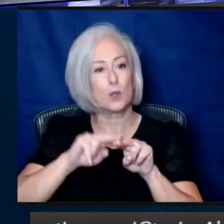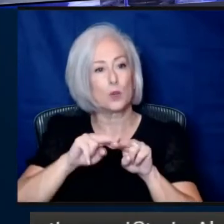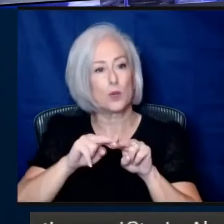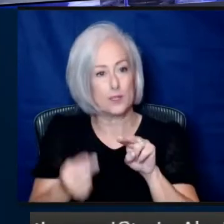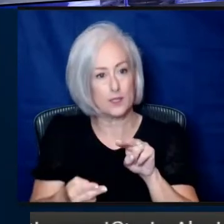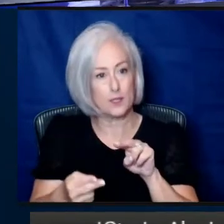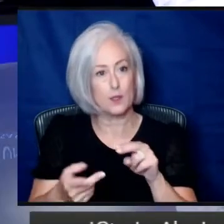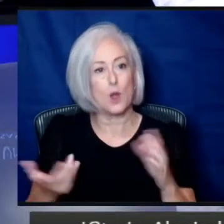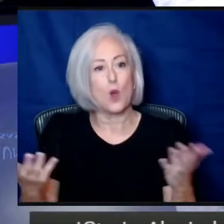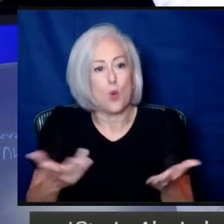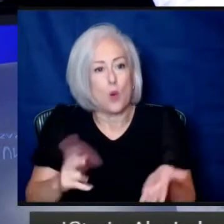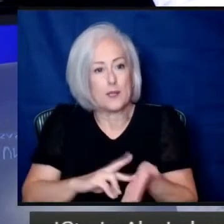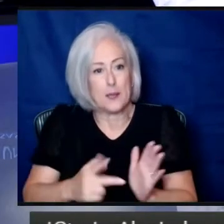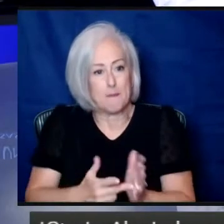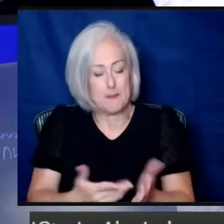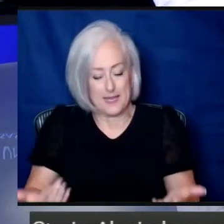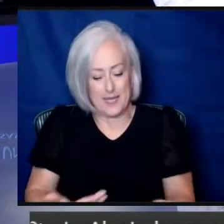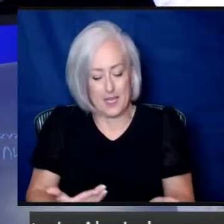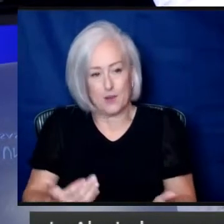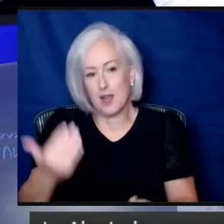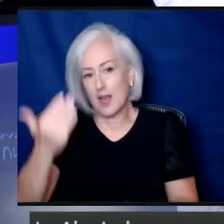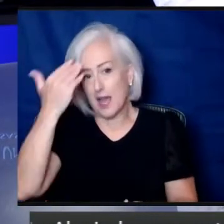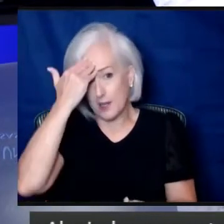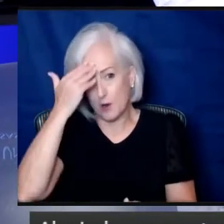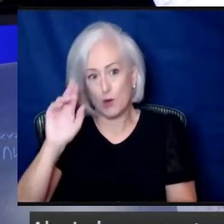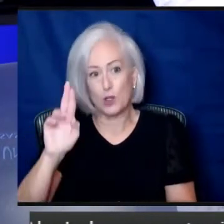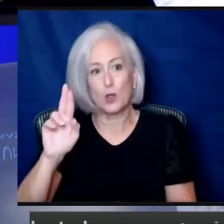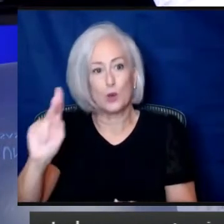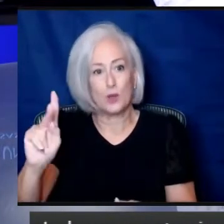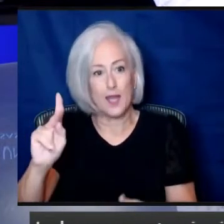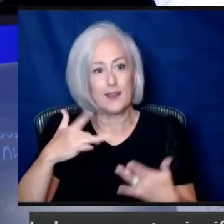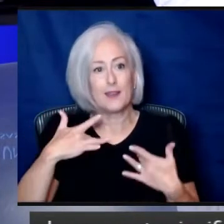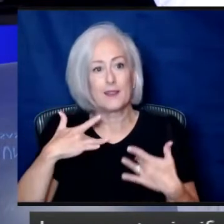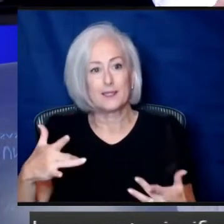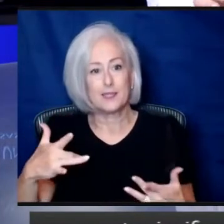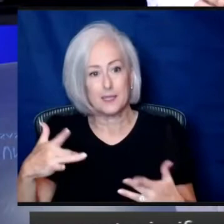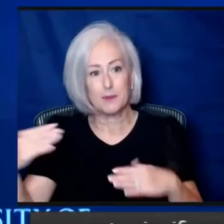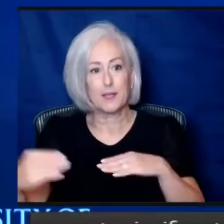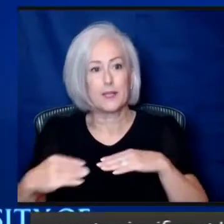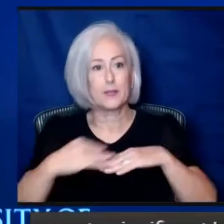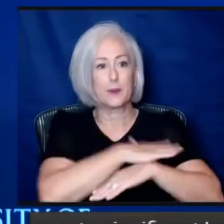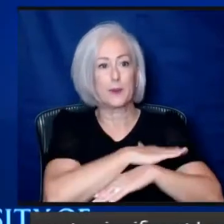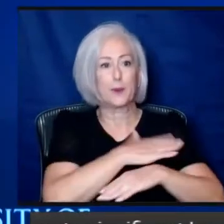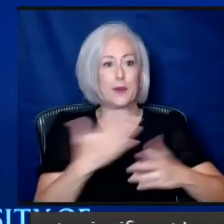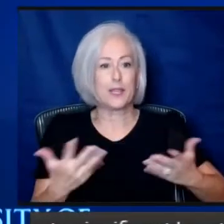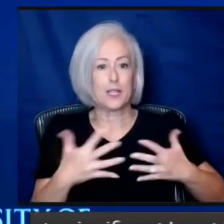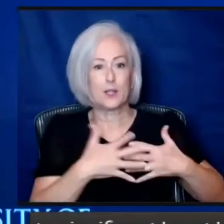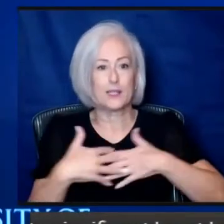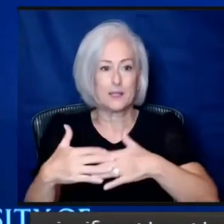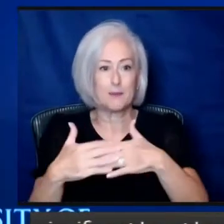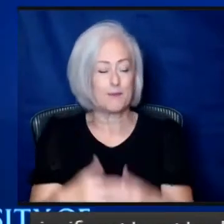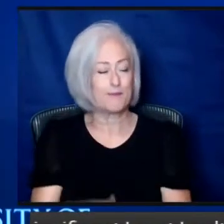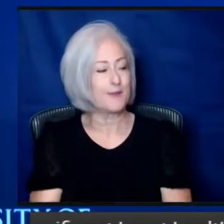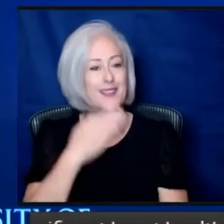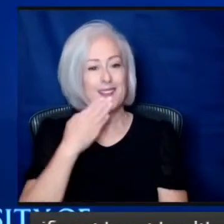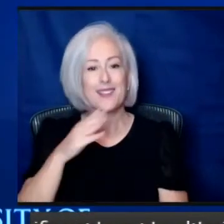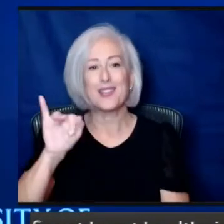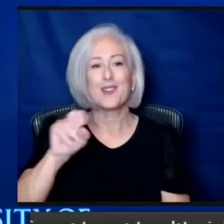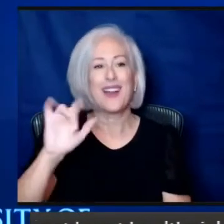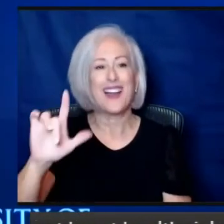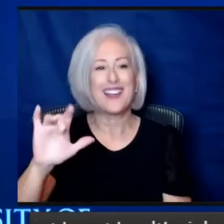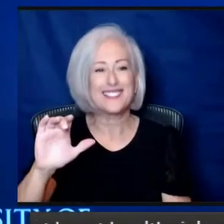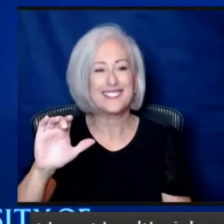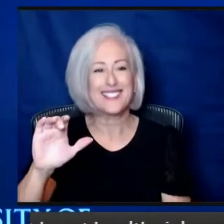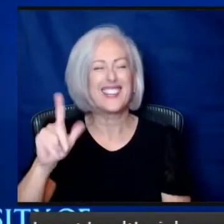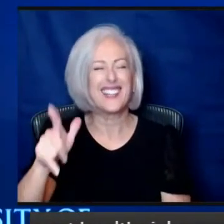that the trends in the UK often precede similar ones in the US. Yeah, Isaac, Thank you. He always keeps me Keeps up you to on your date toes.